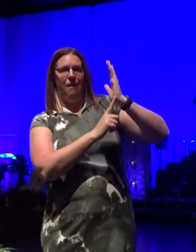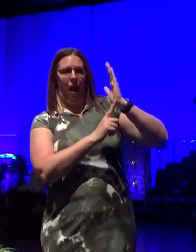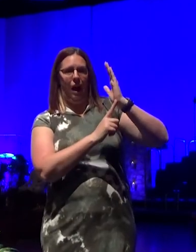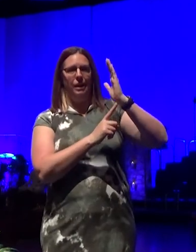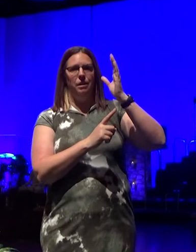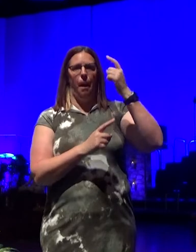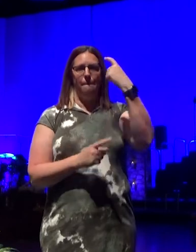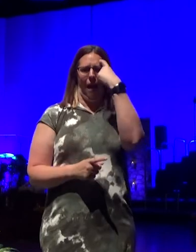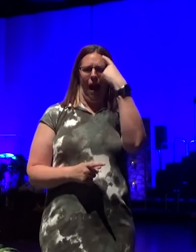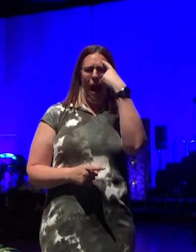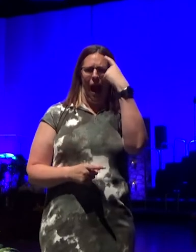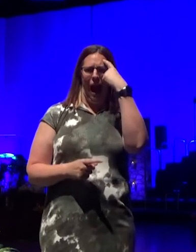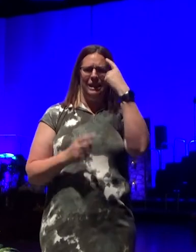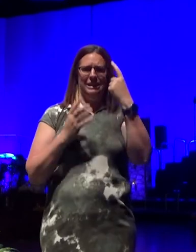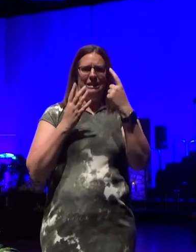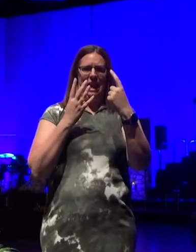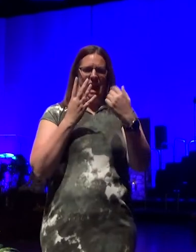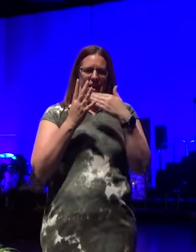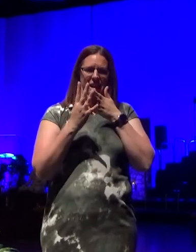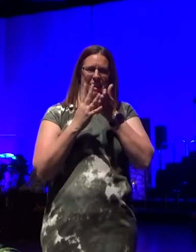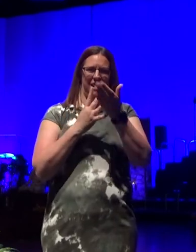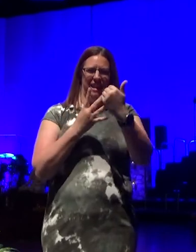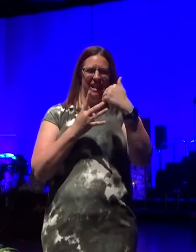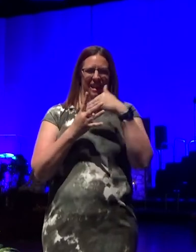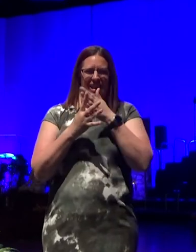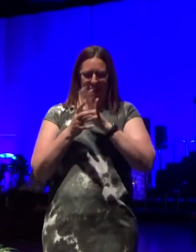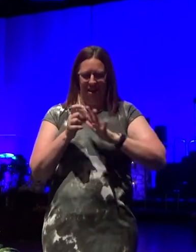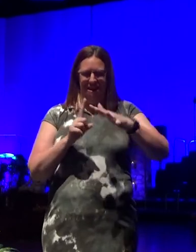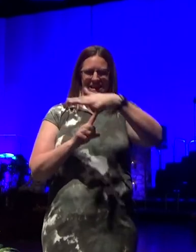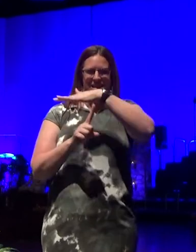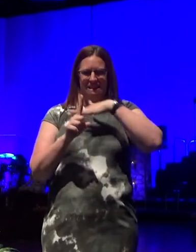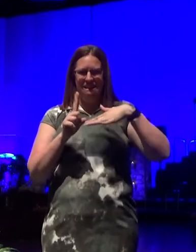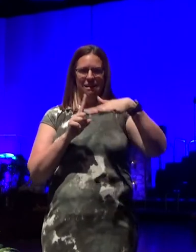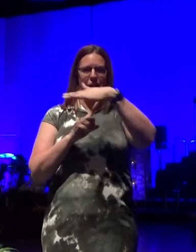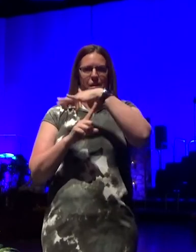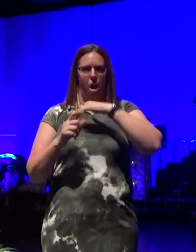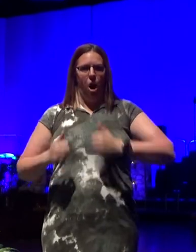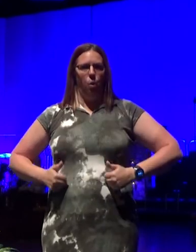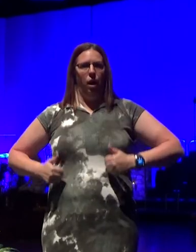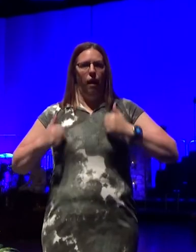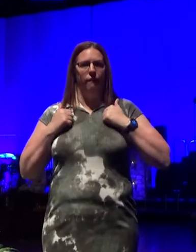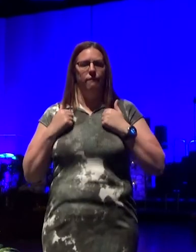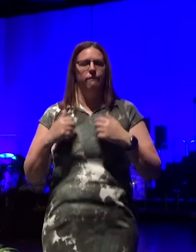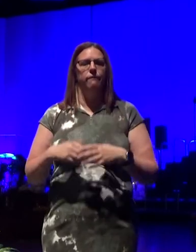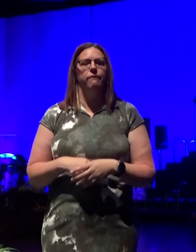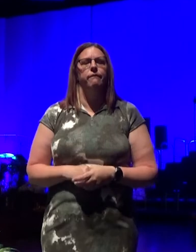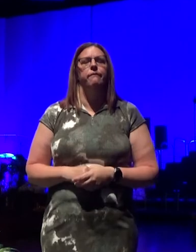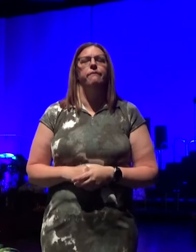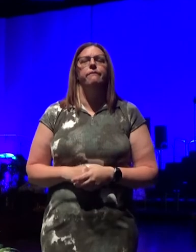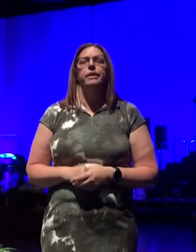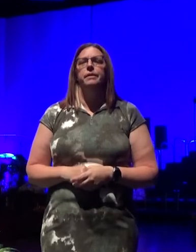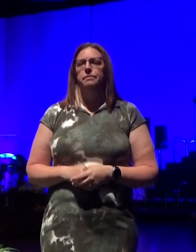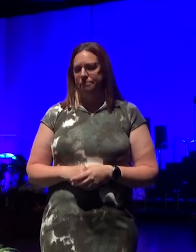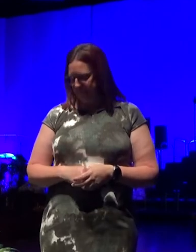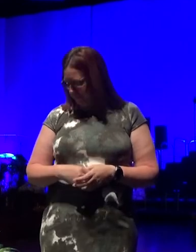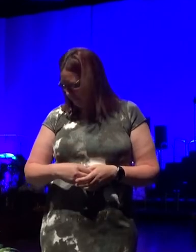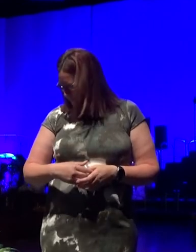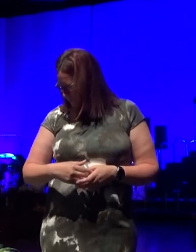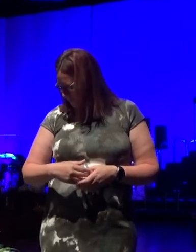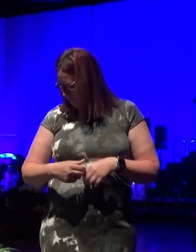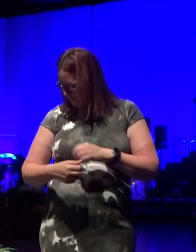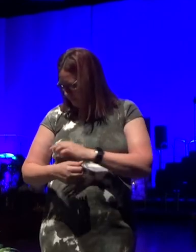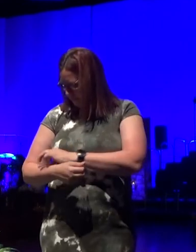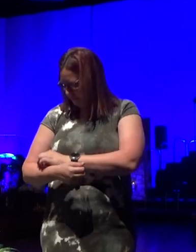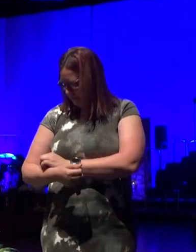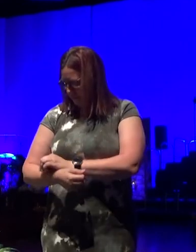through, and around us in our life's adventures. I remember a very important lock is the